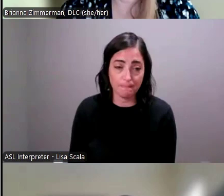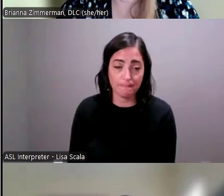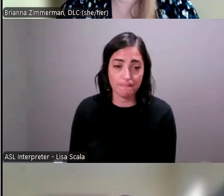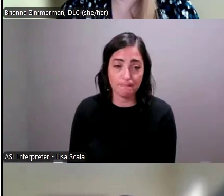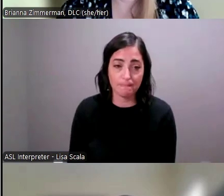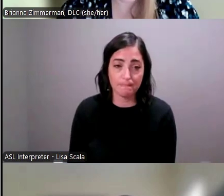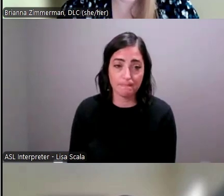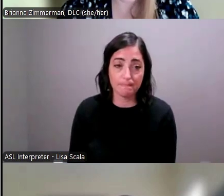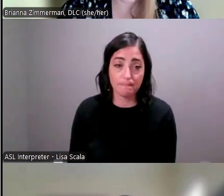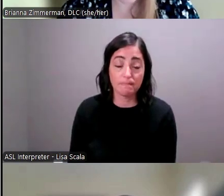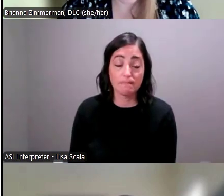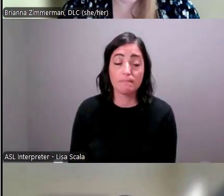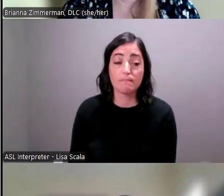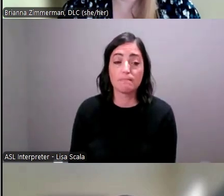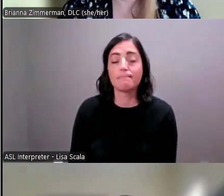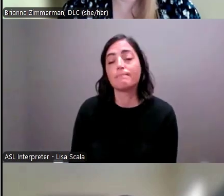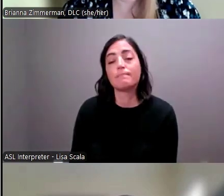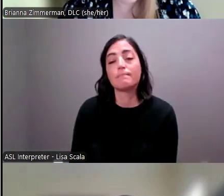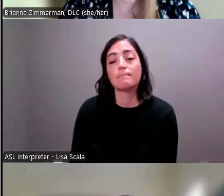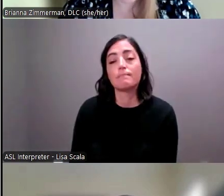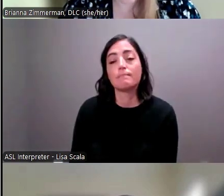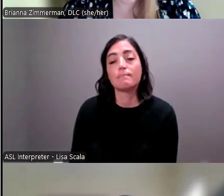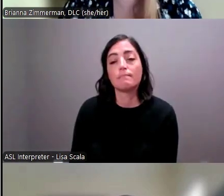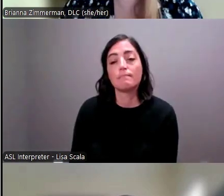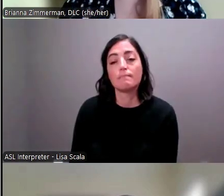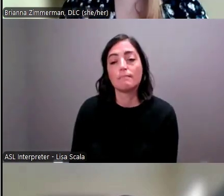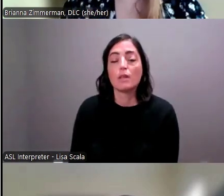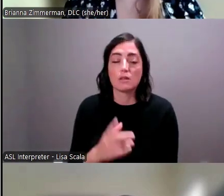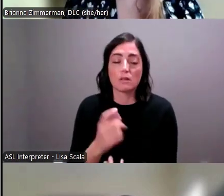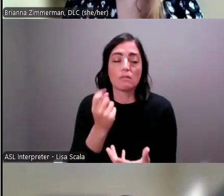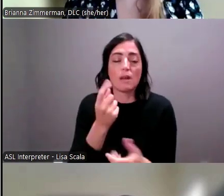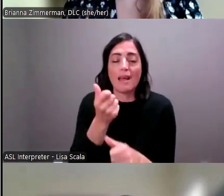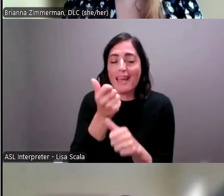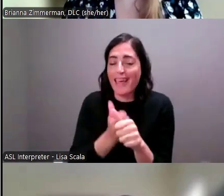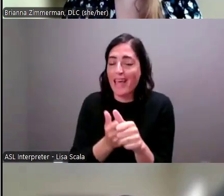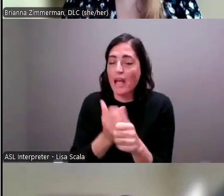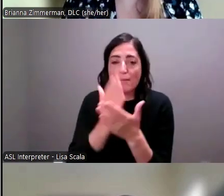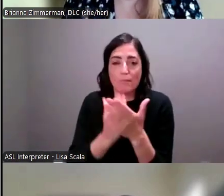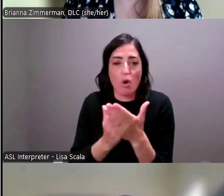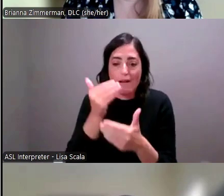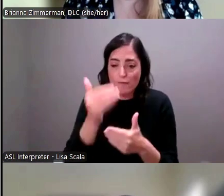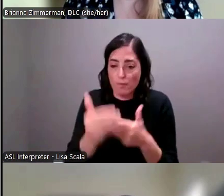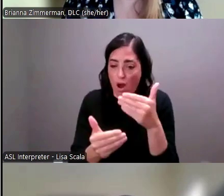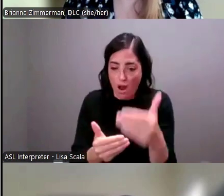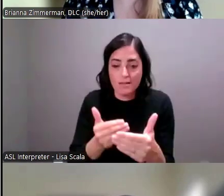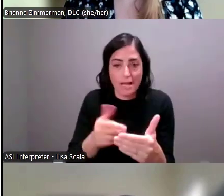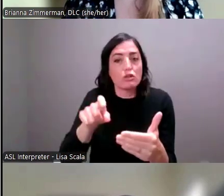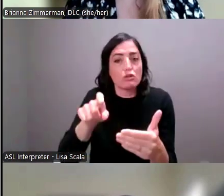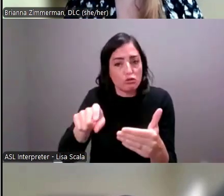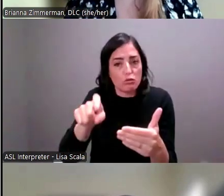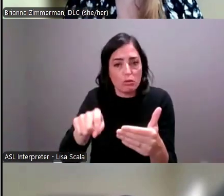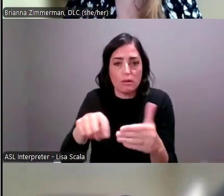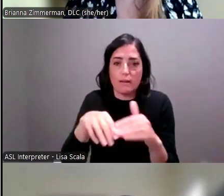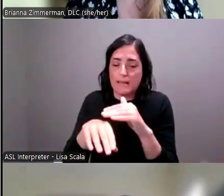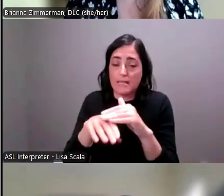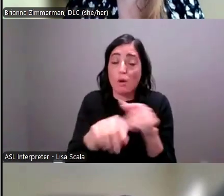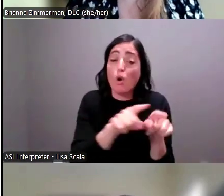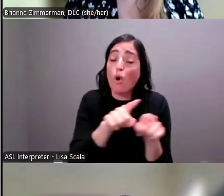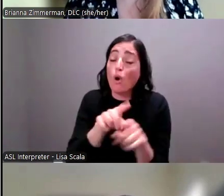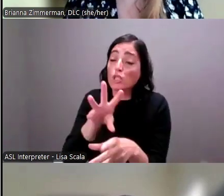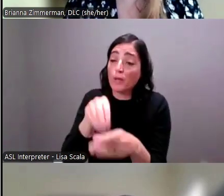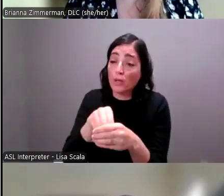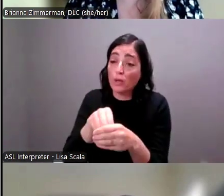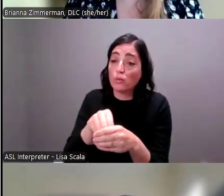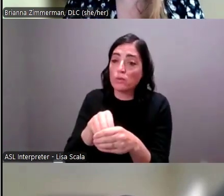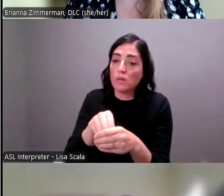And up until, so every single part of the voting process should be accessible. That also includes actually